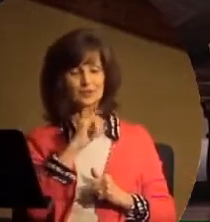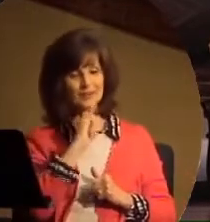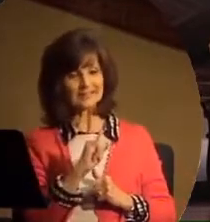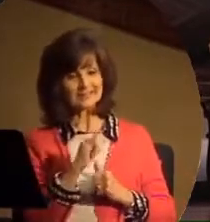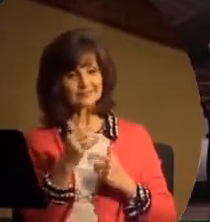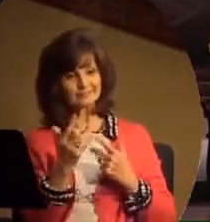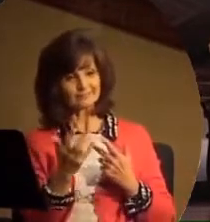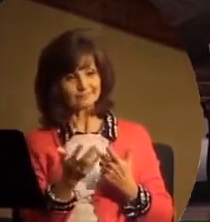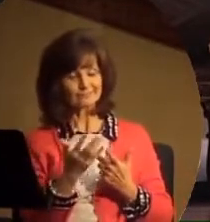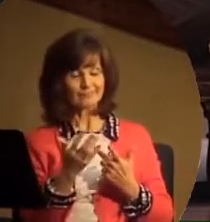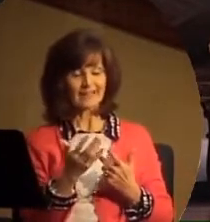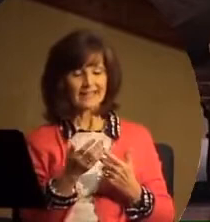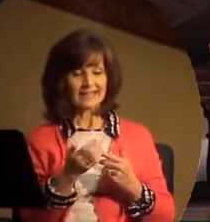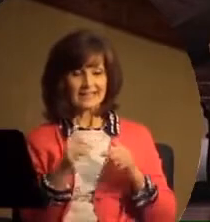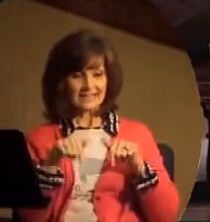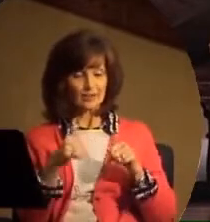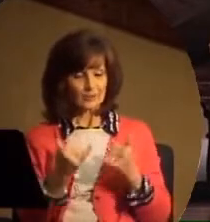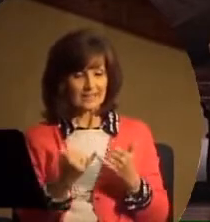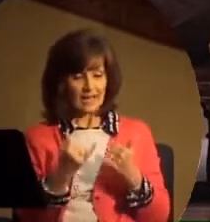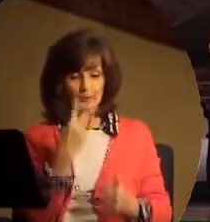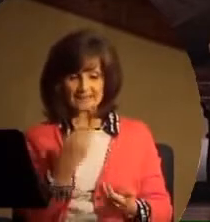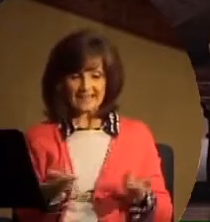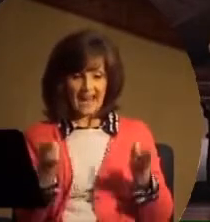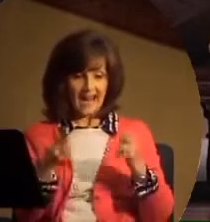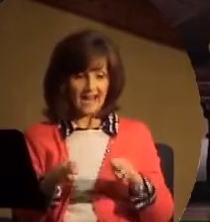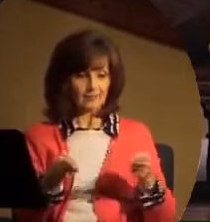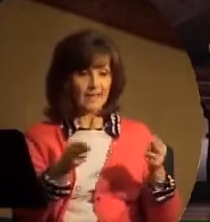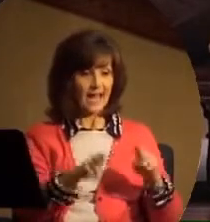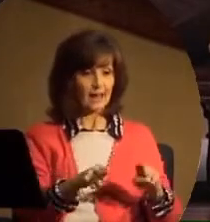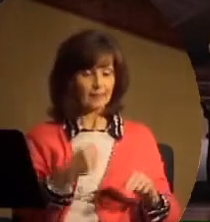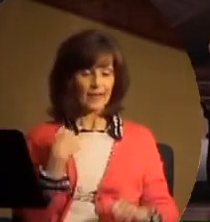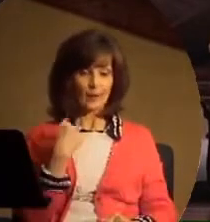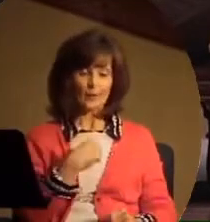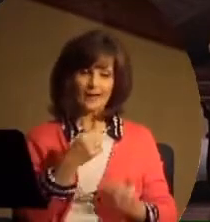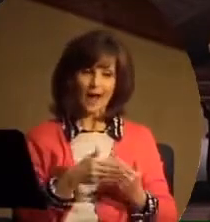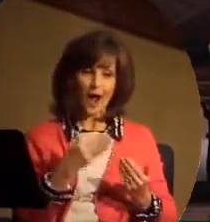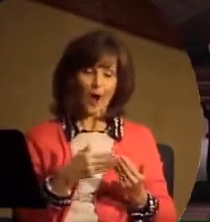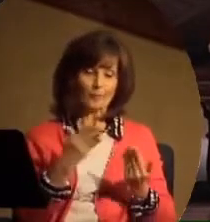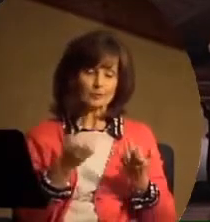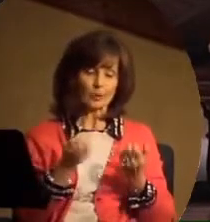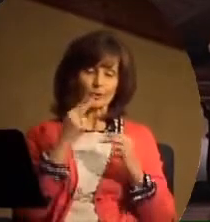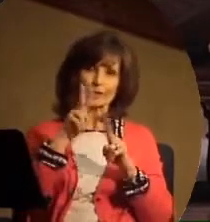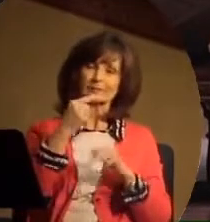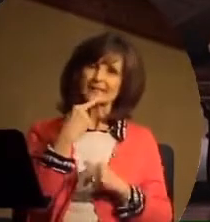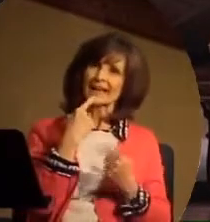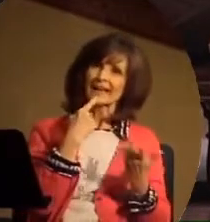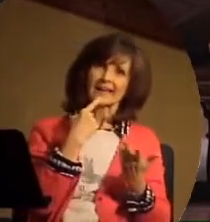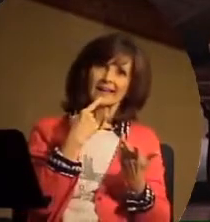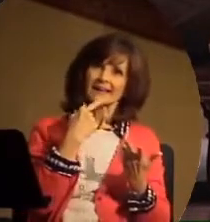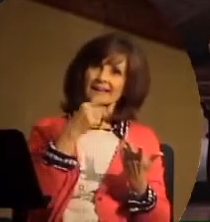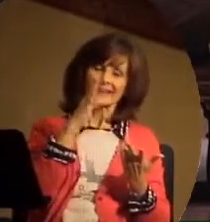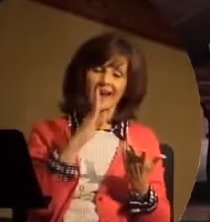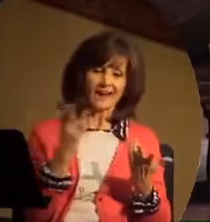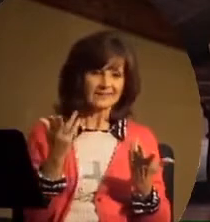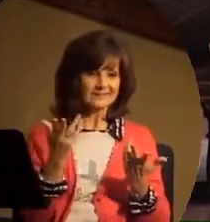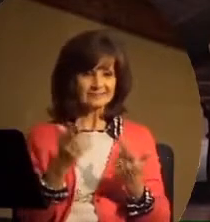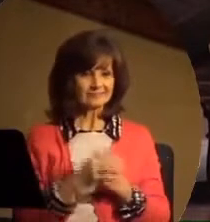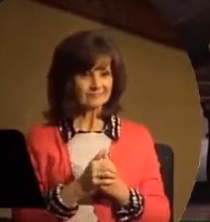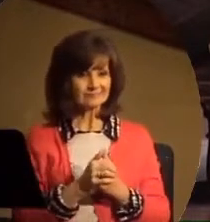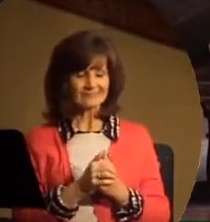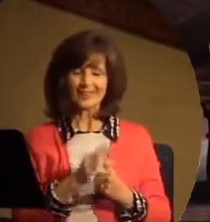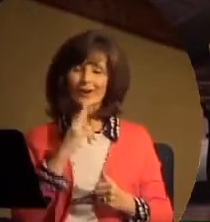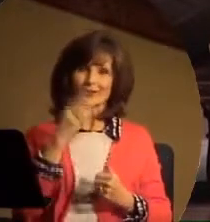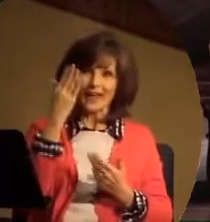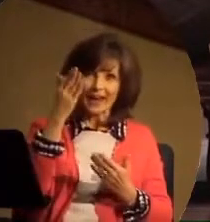matter is, I mean, here we are, we see this happening, and we just almost won't look up to heaven. I'm saying God's people say, God, are